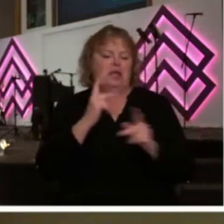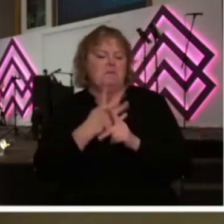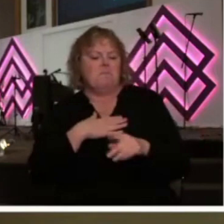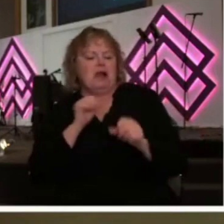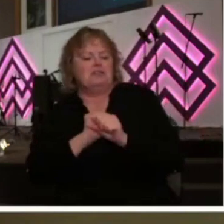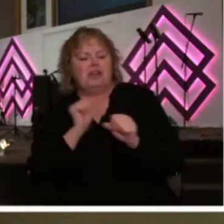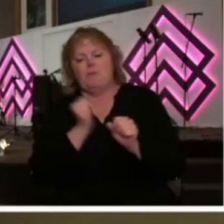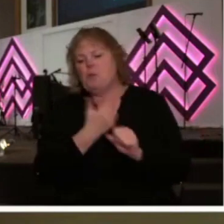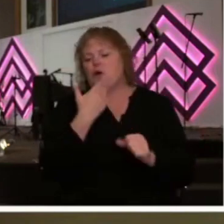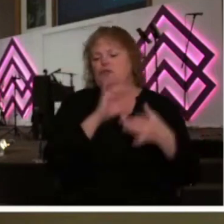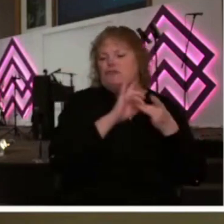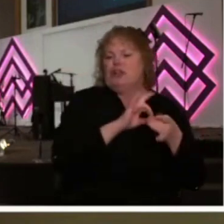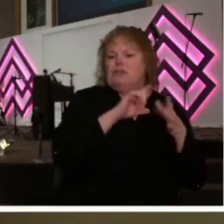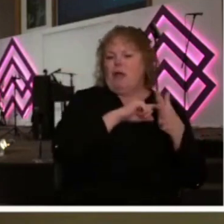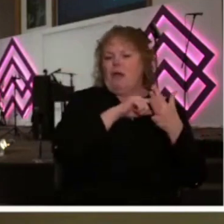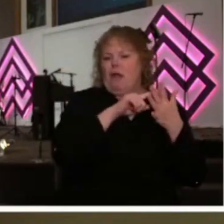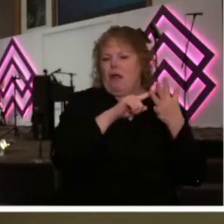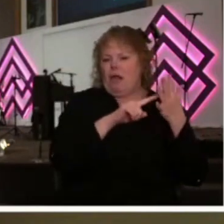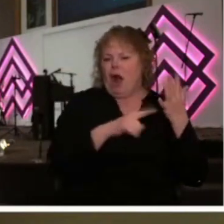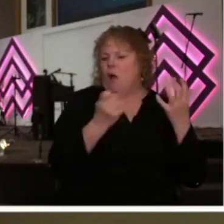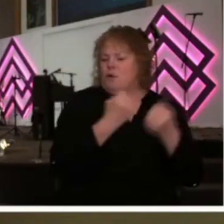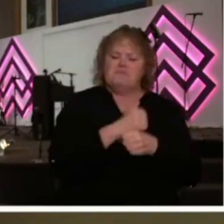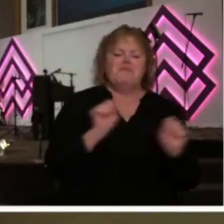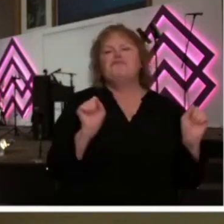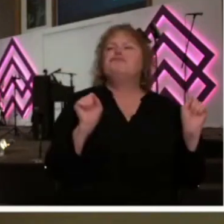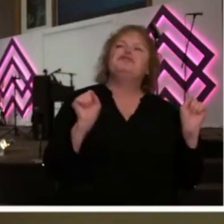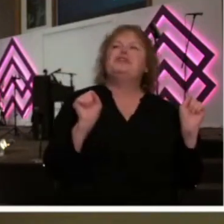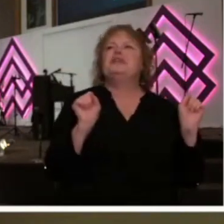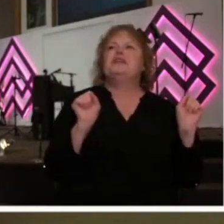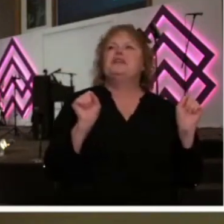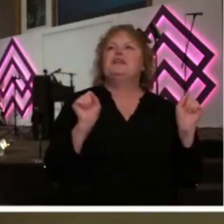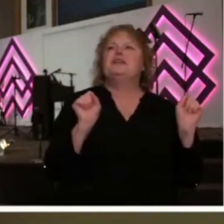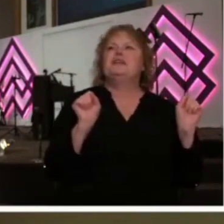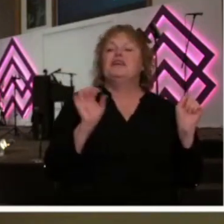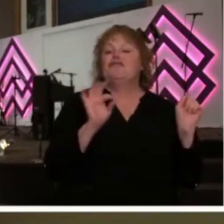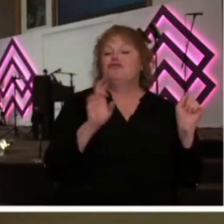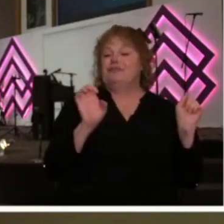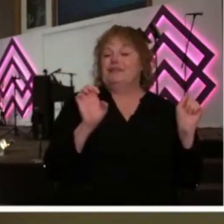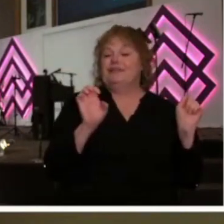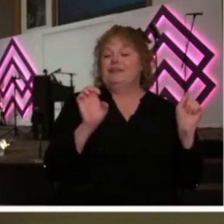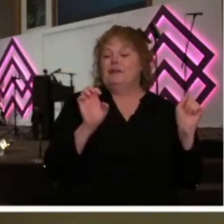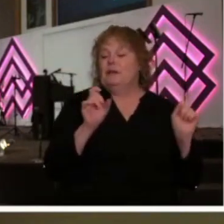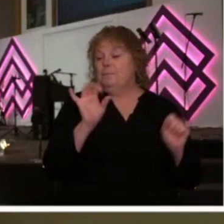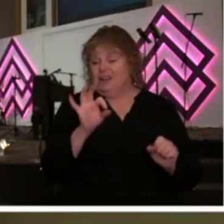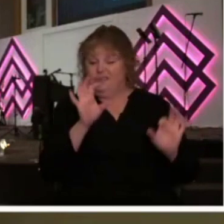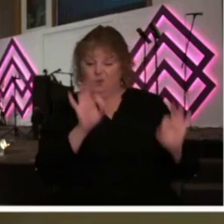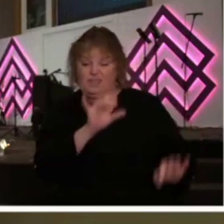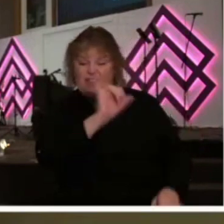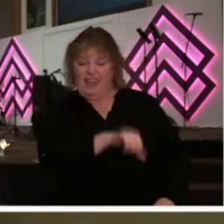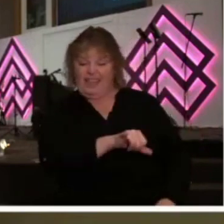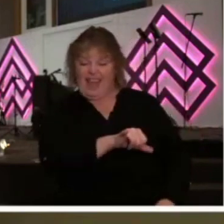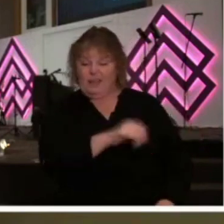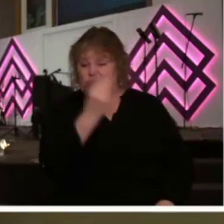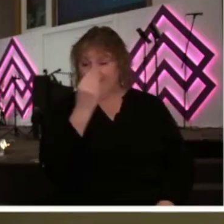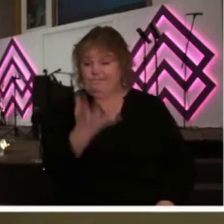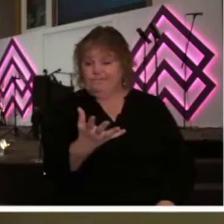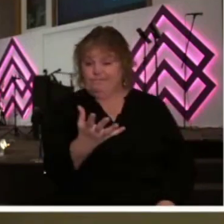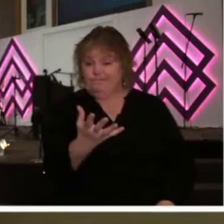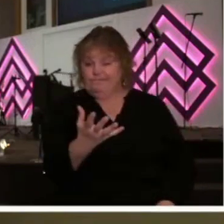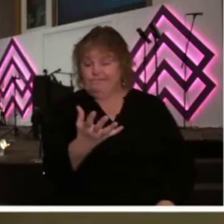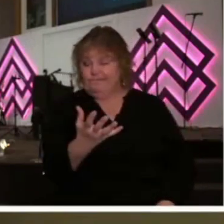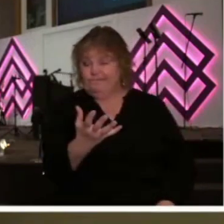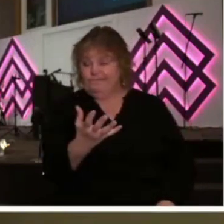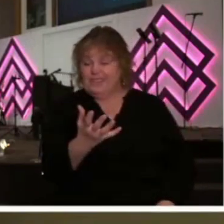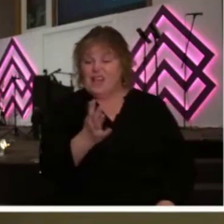your relationships, your freedom. But if you choose to do that today, you need to know that you will be living